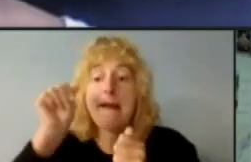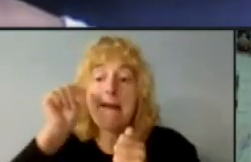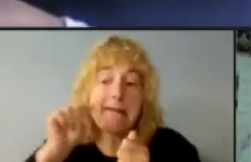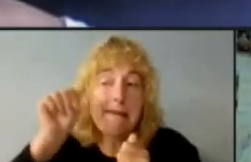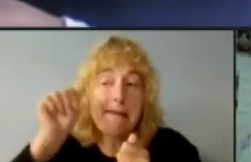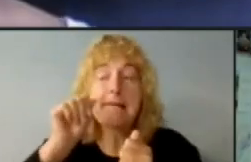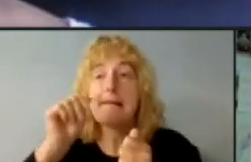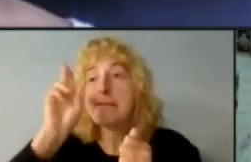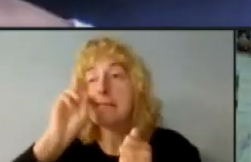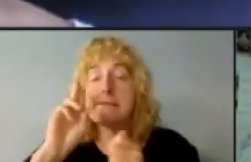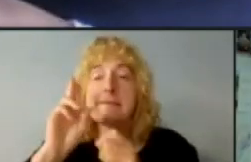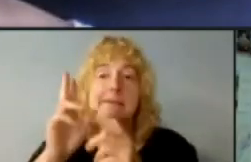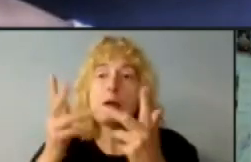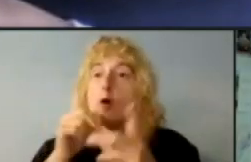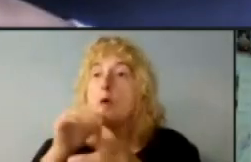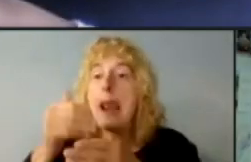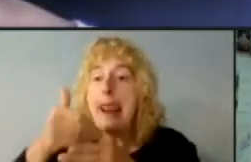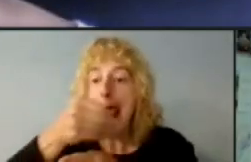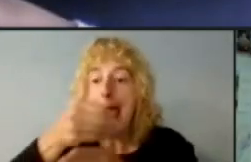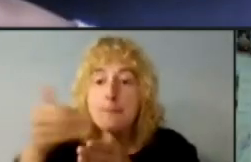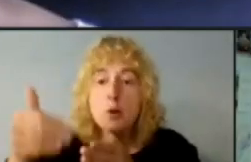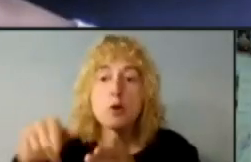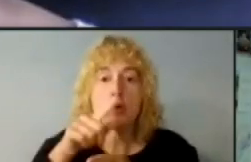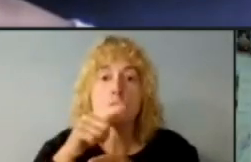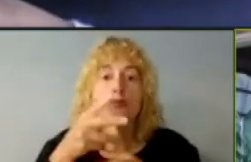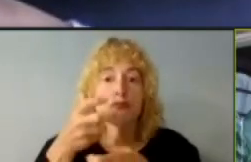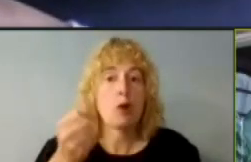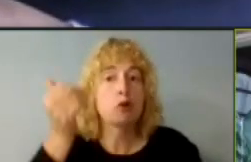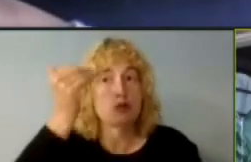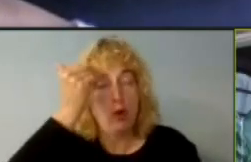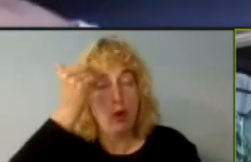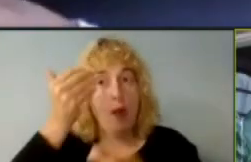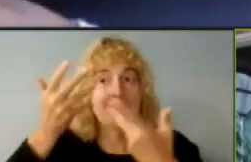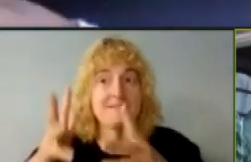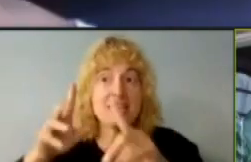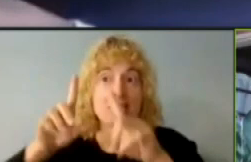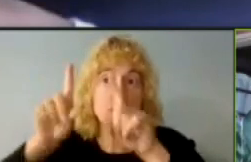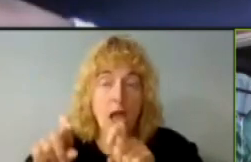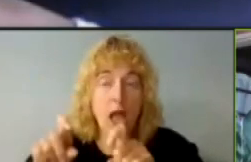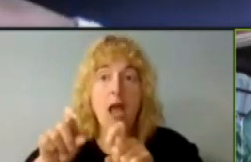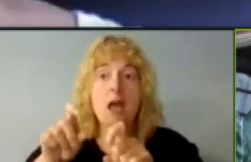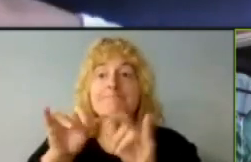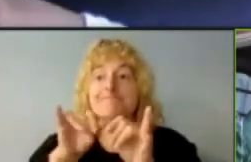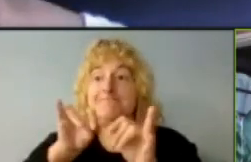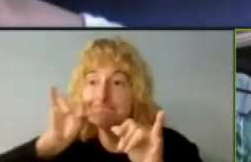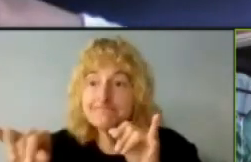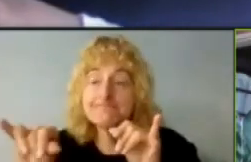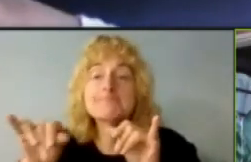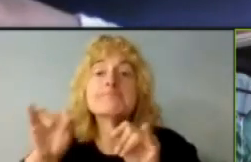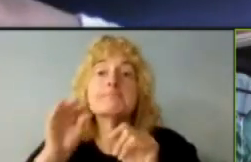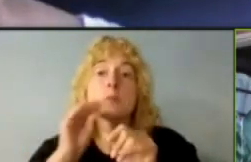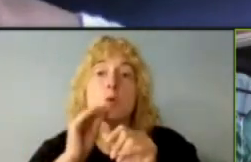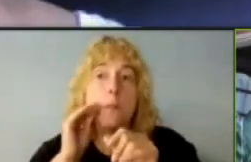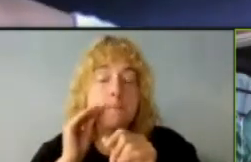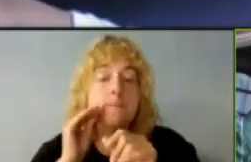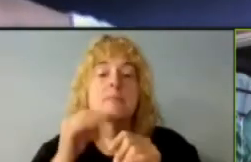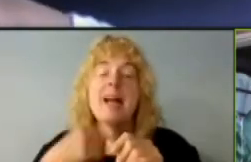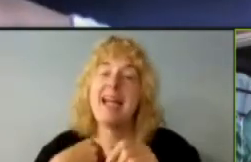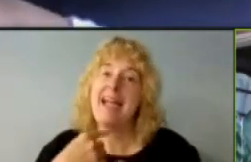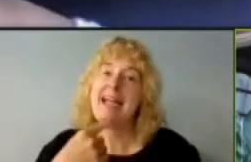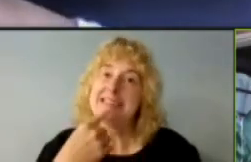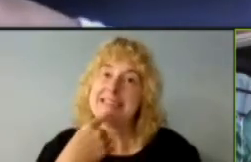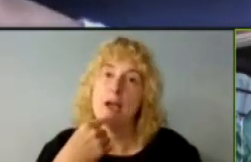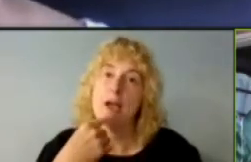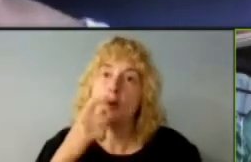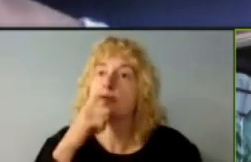trust who they know have been tested or quarantined or sheltered in, I am saying if you don't have to